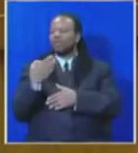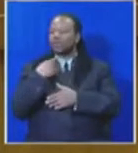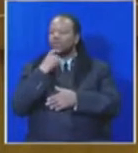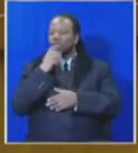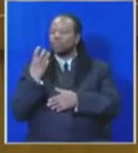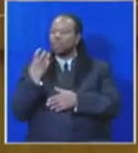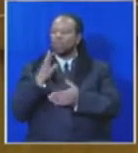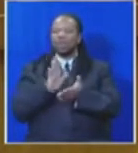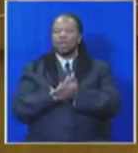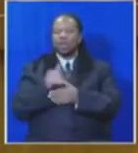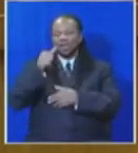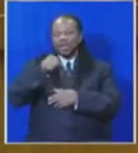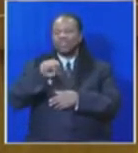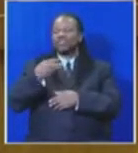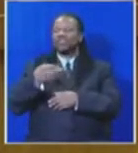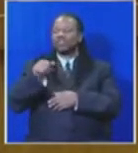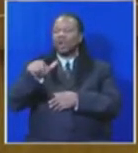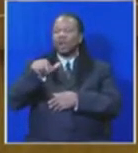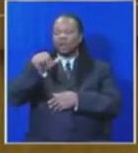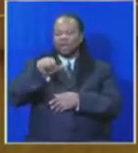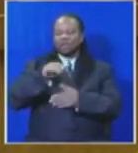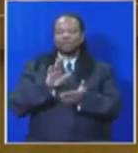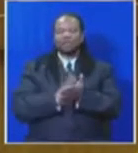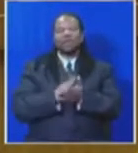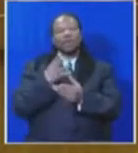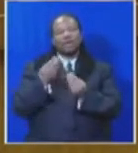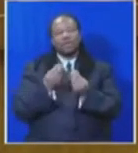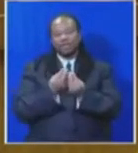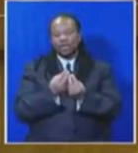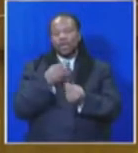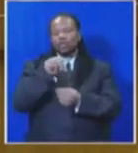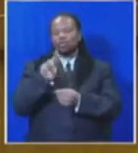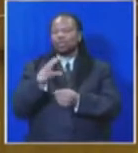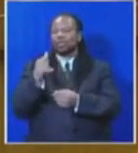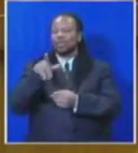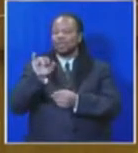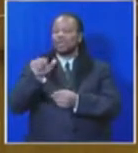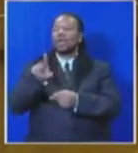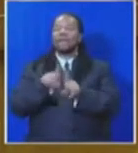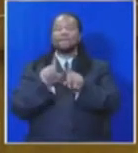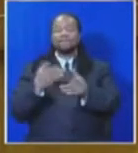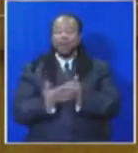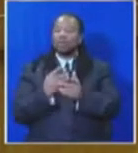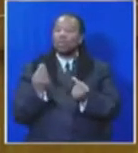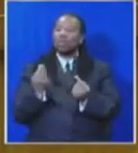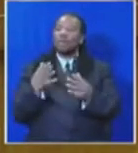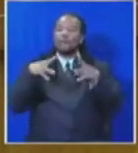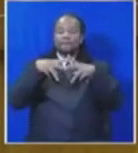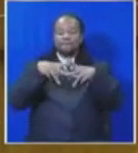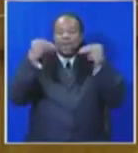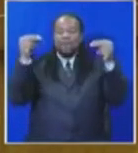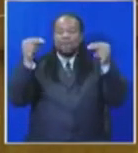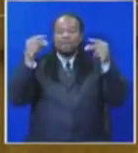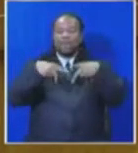gas. Out of a general feeling of vulnerability and a mild panic in the wake of load shedding, the South African public are less inclined